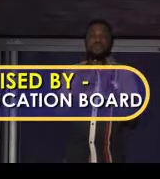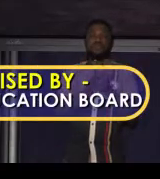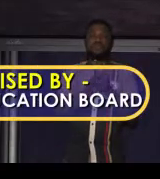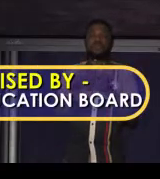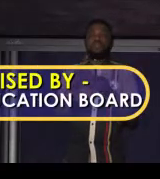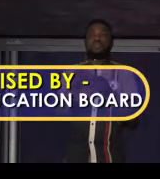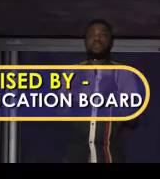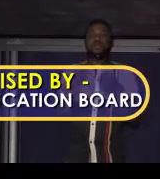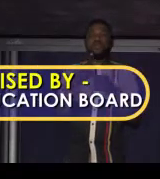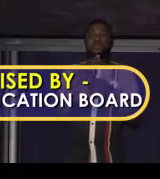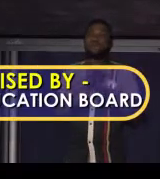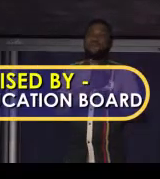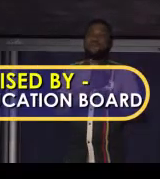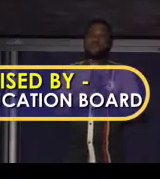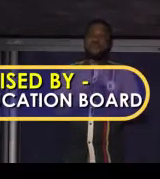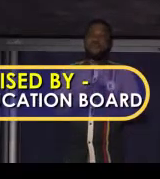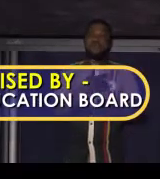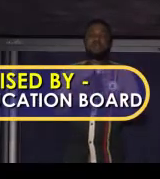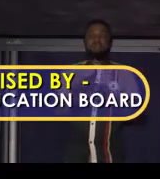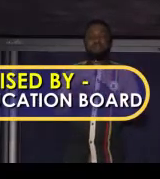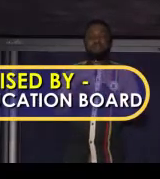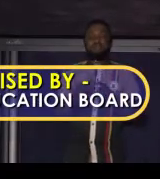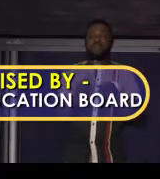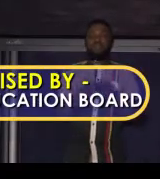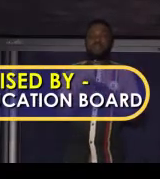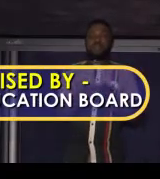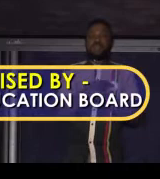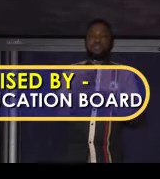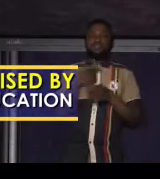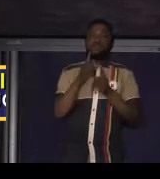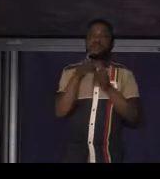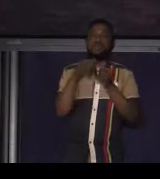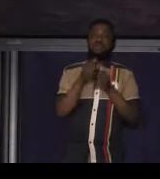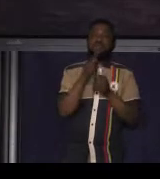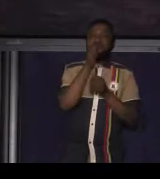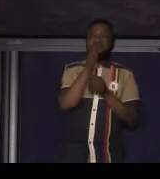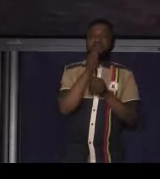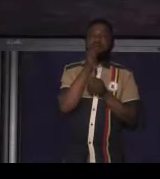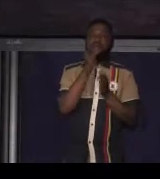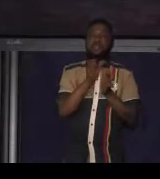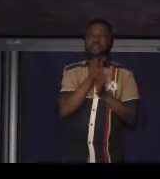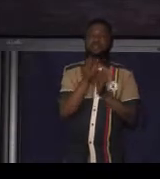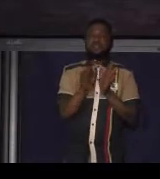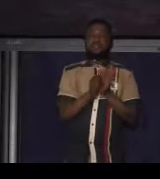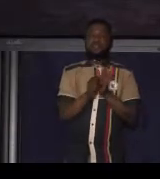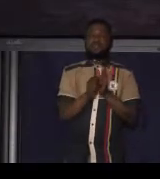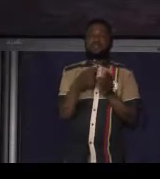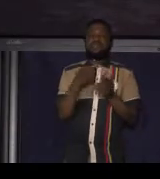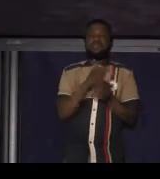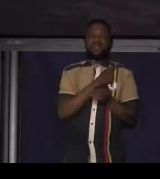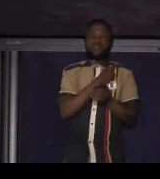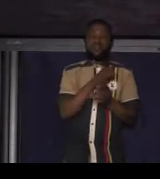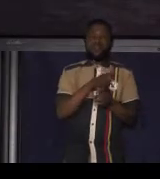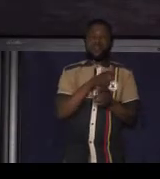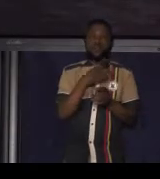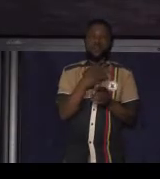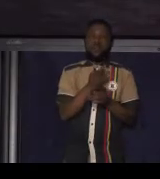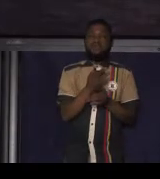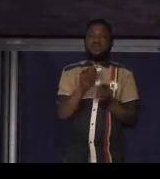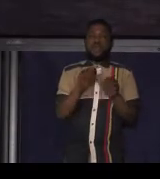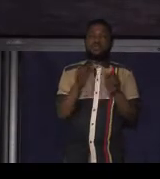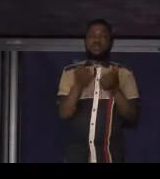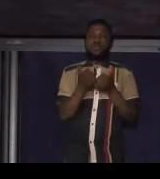Constitution, the coat of arms, and so on. Then today we talked about private symbols, the logo